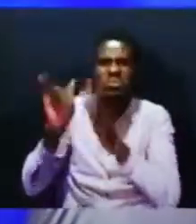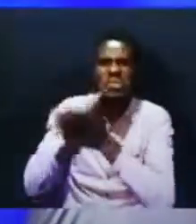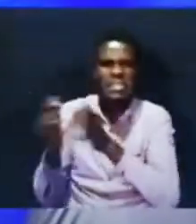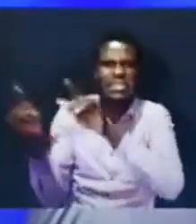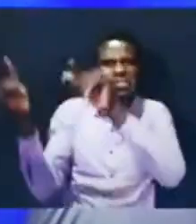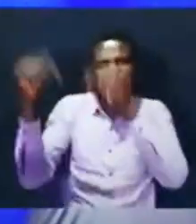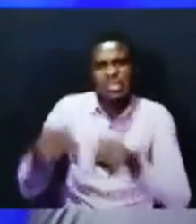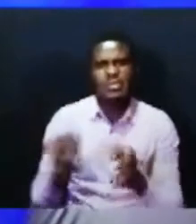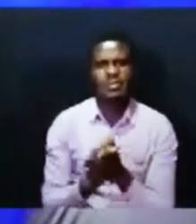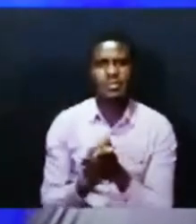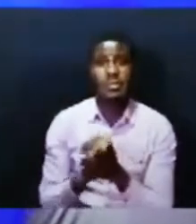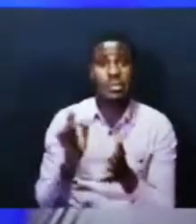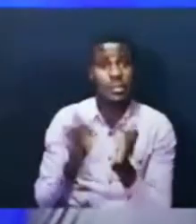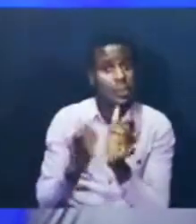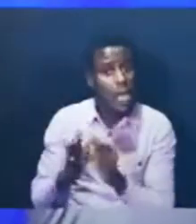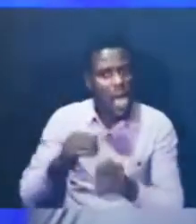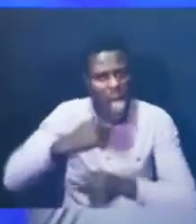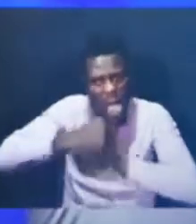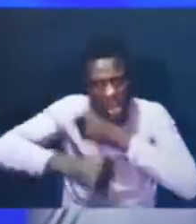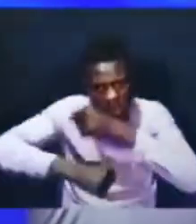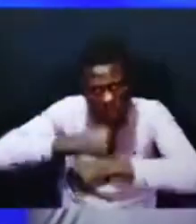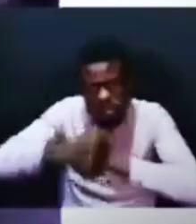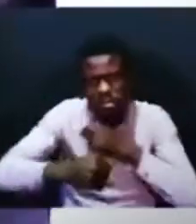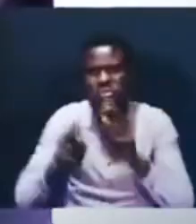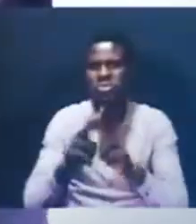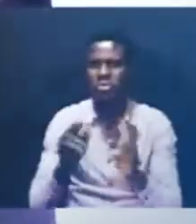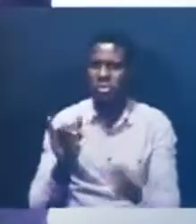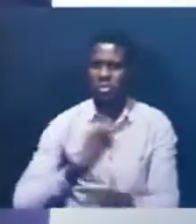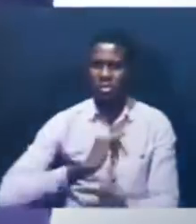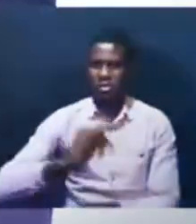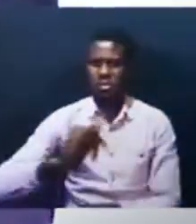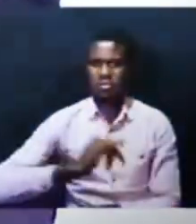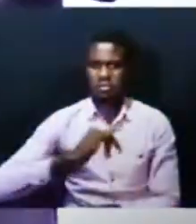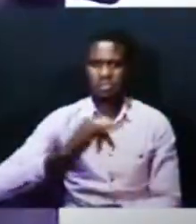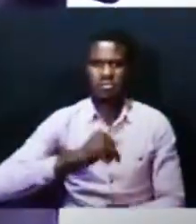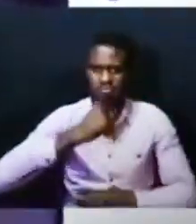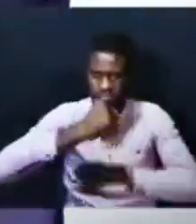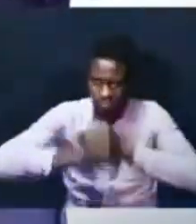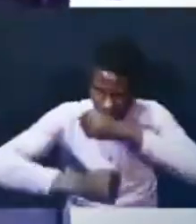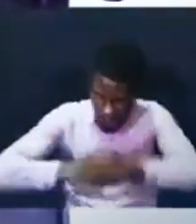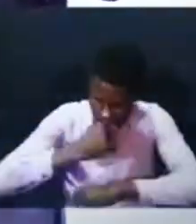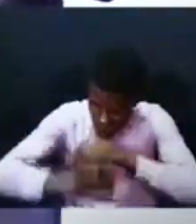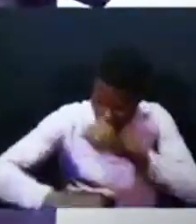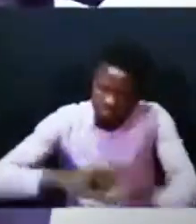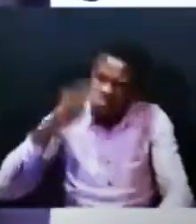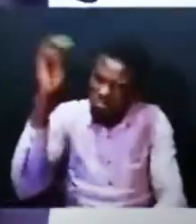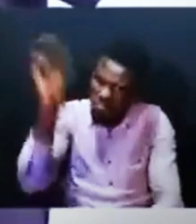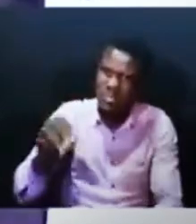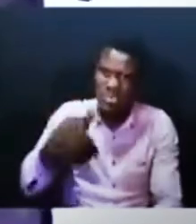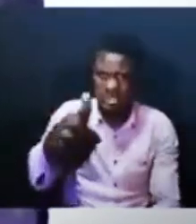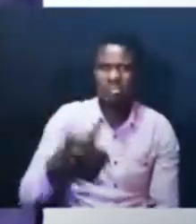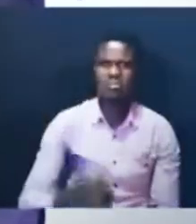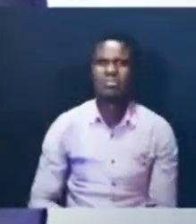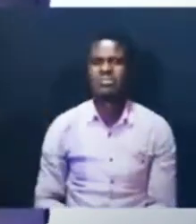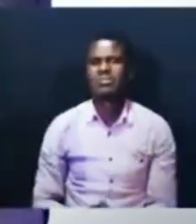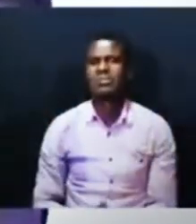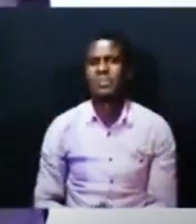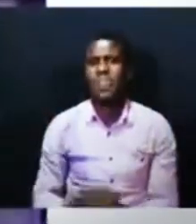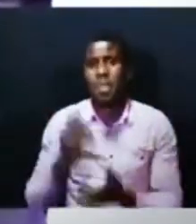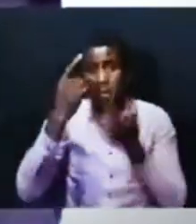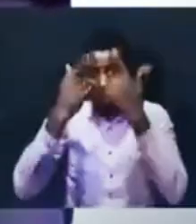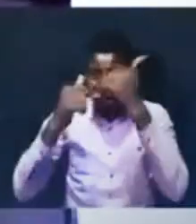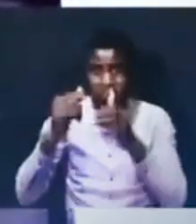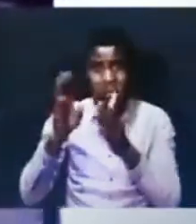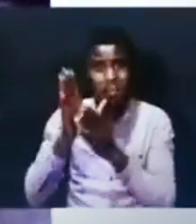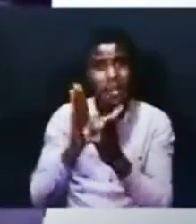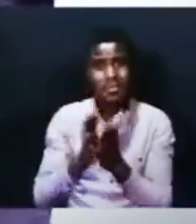He suffered. So we also need to suffer. Because scripture says that anyone